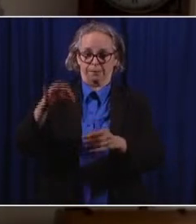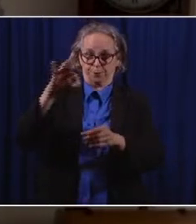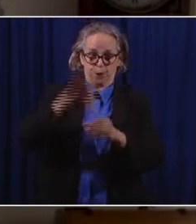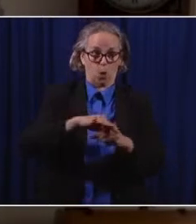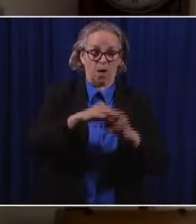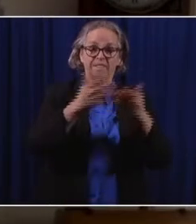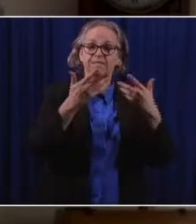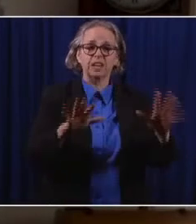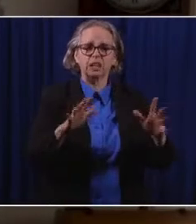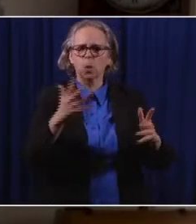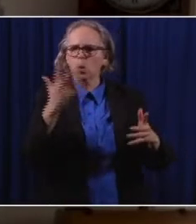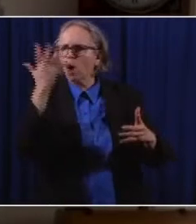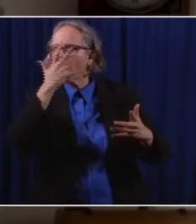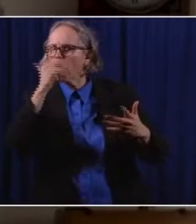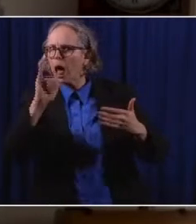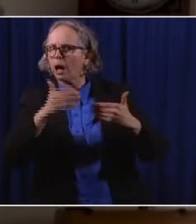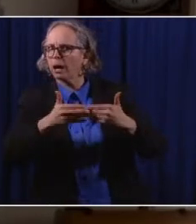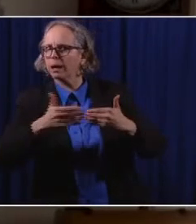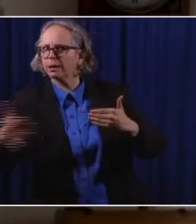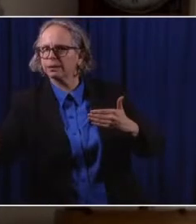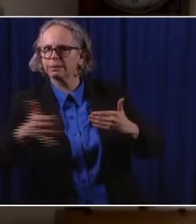power after an election.